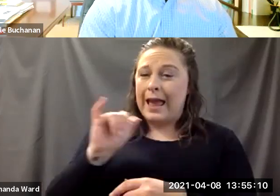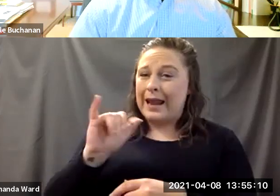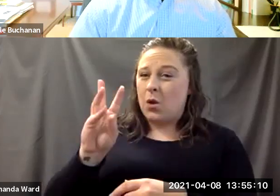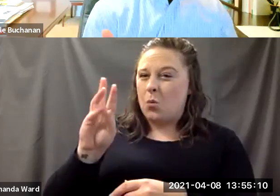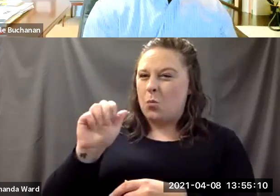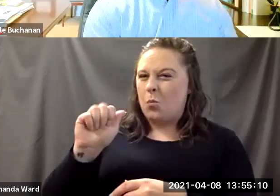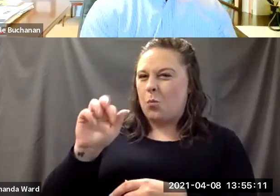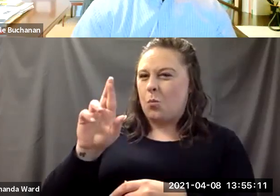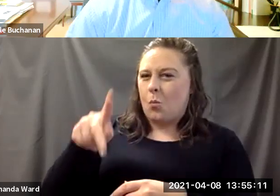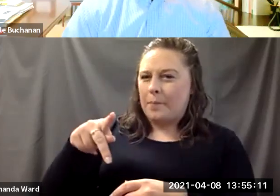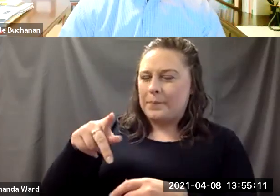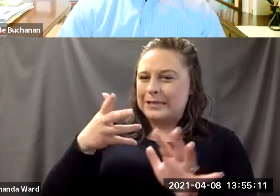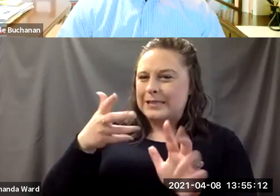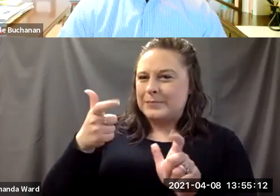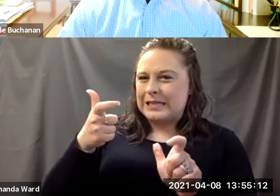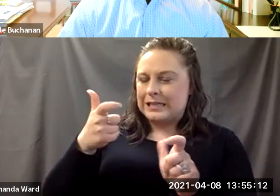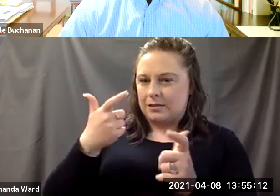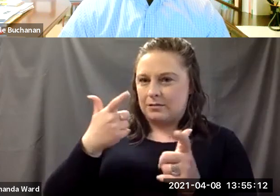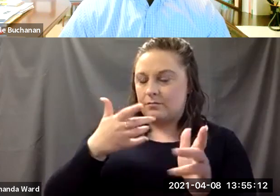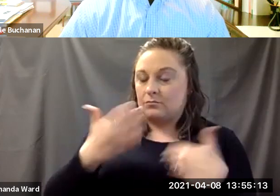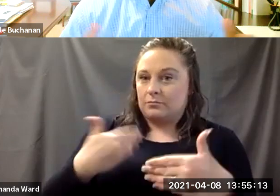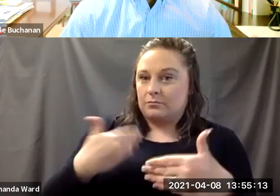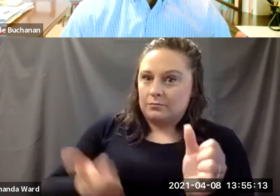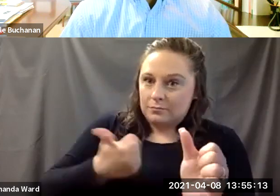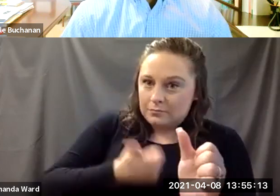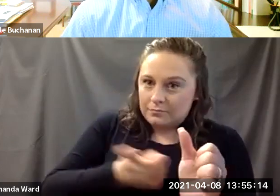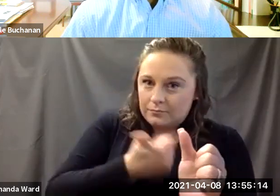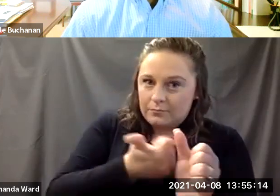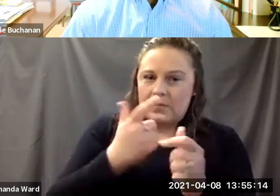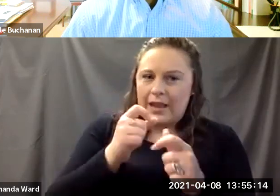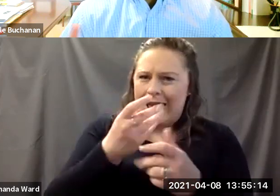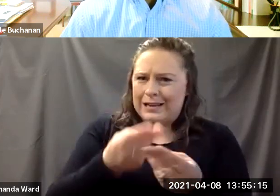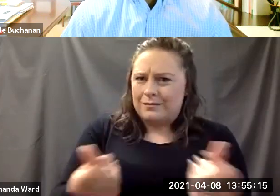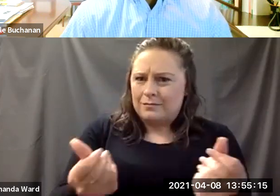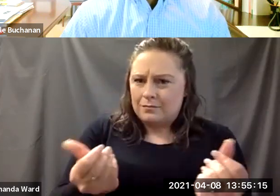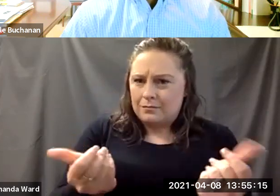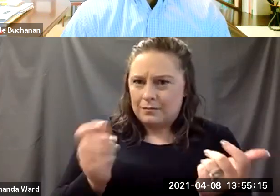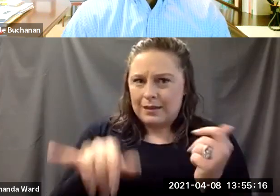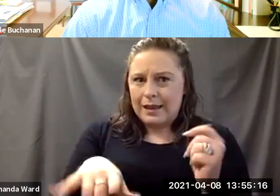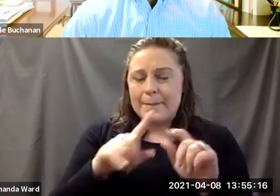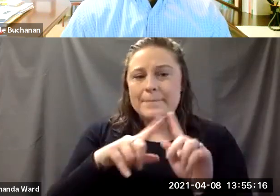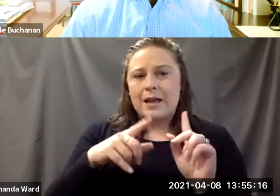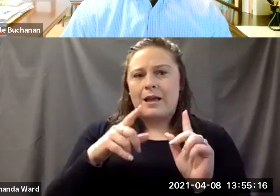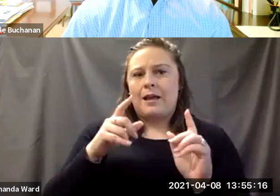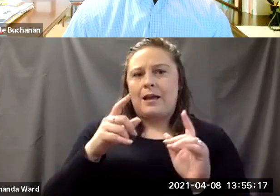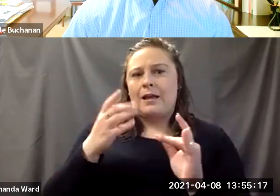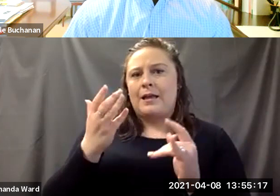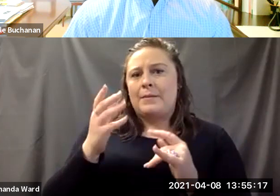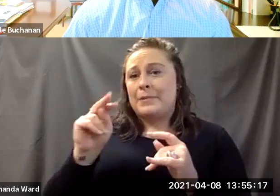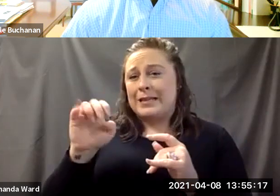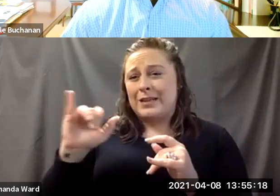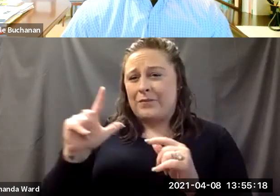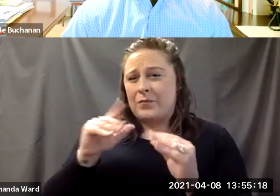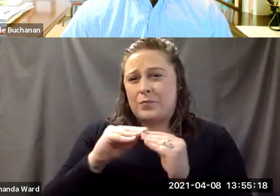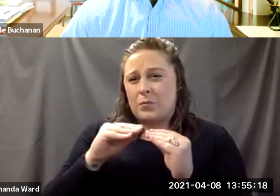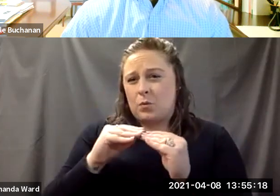up with and eradicate. So I don't know if, and Neil may have more insight, I think at this